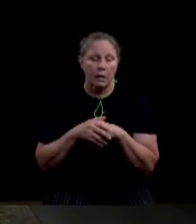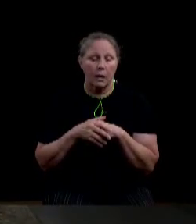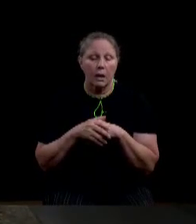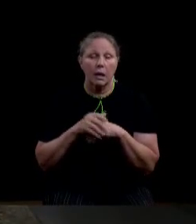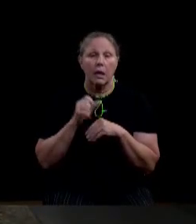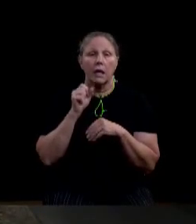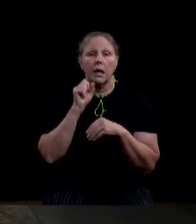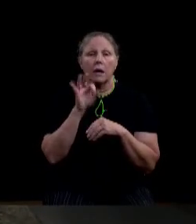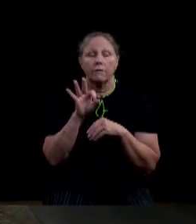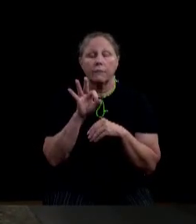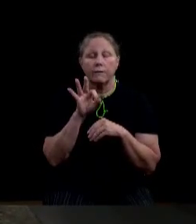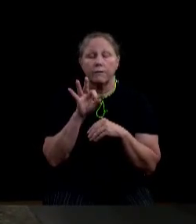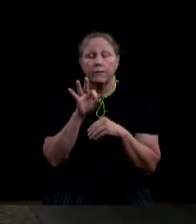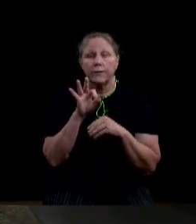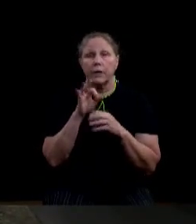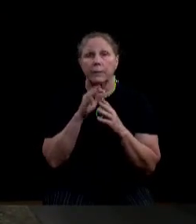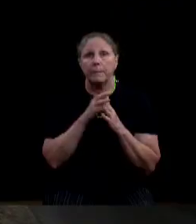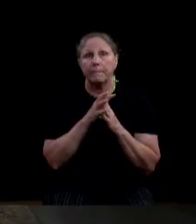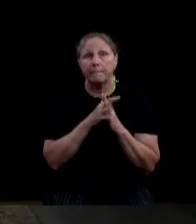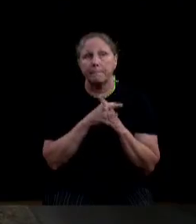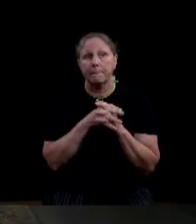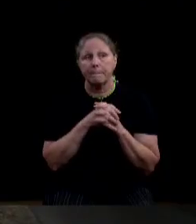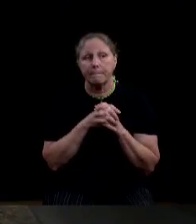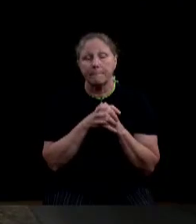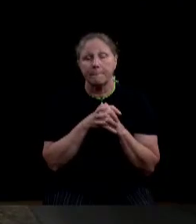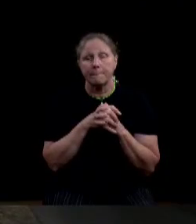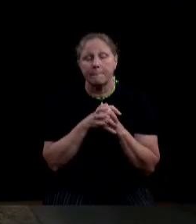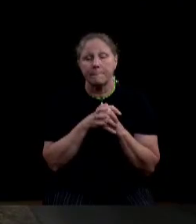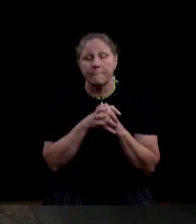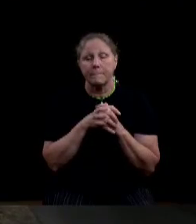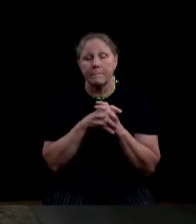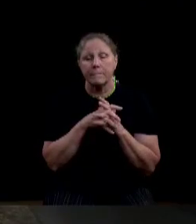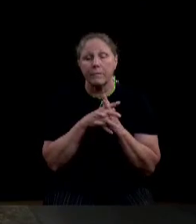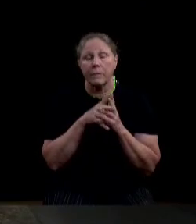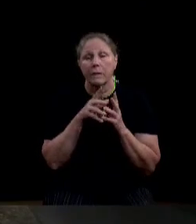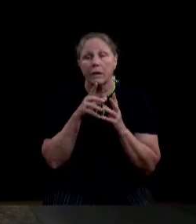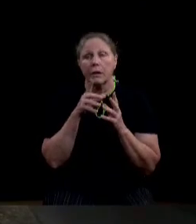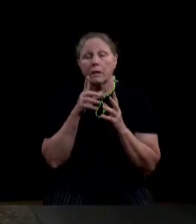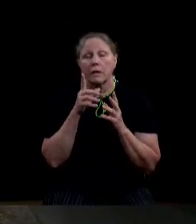change in, such as